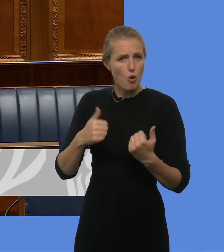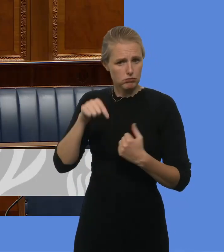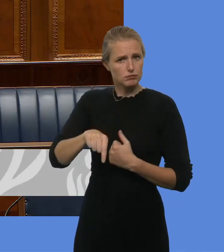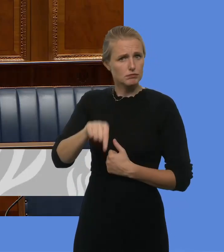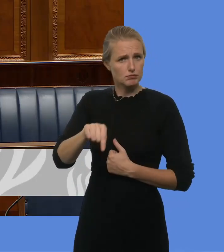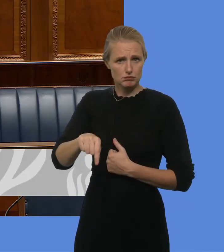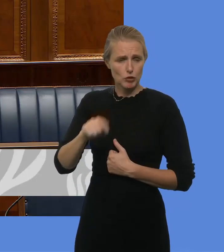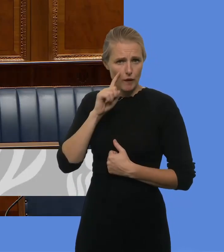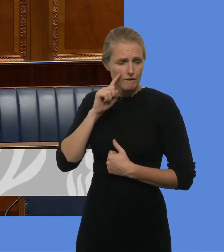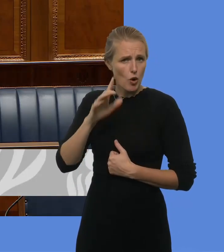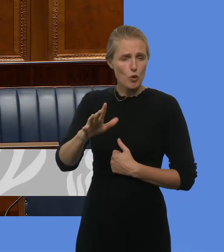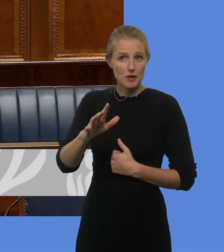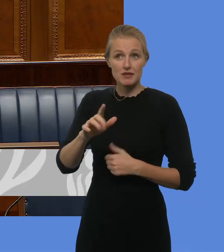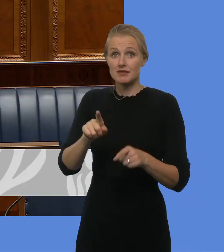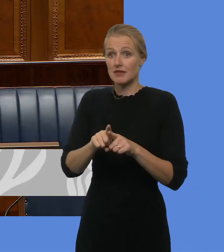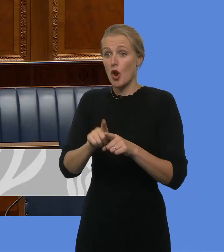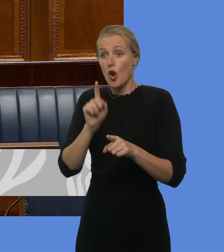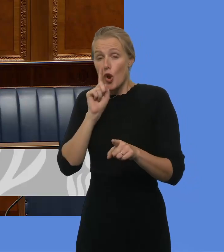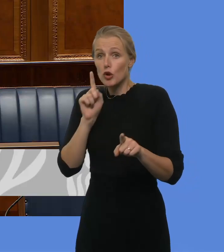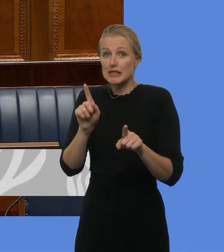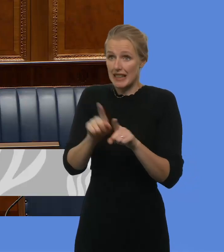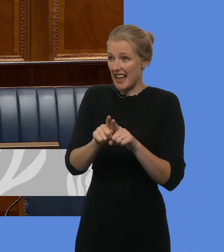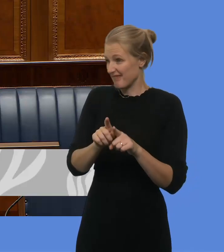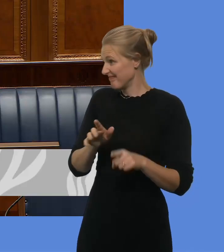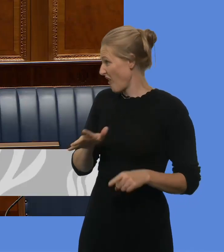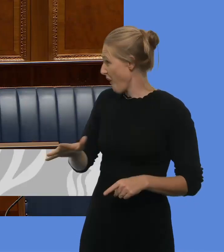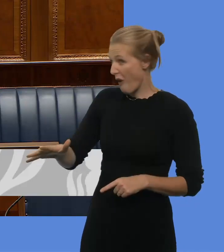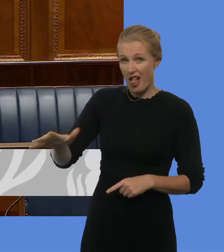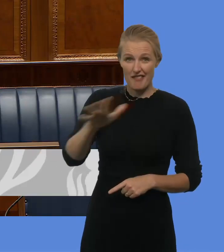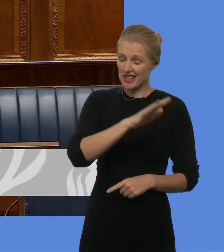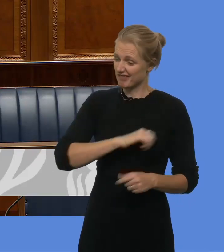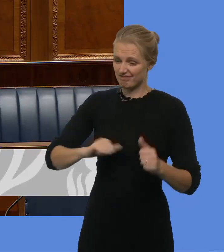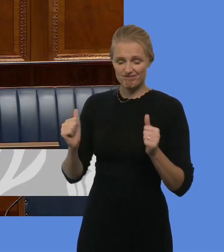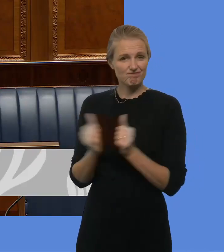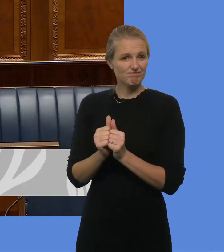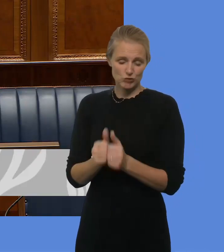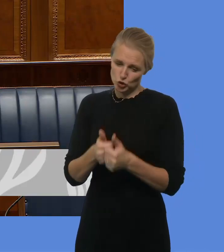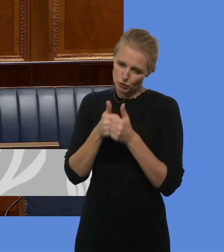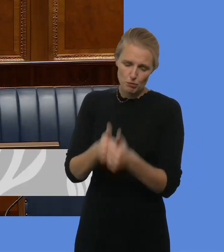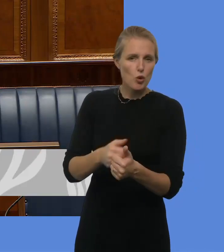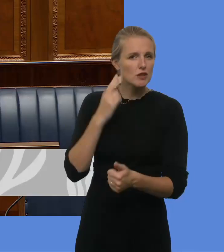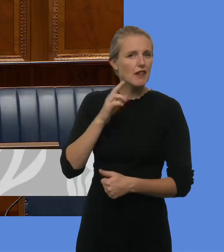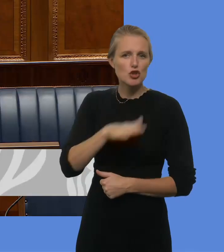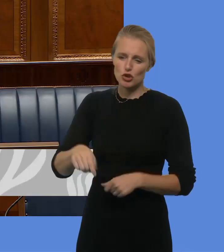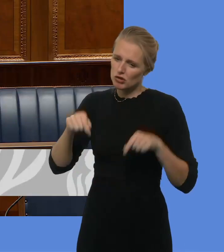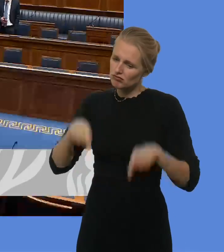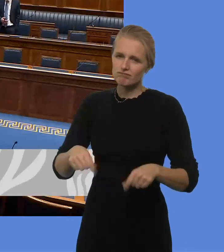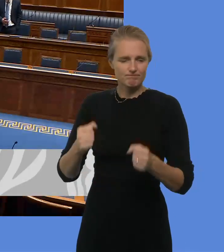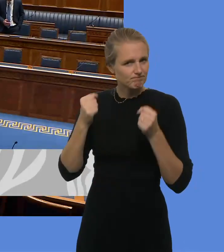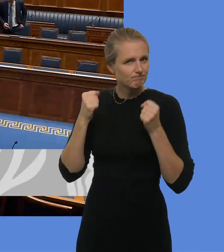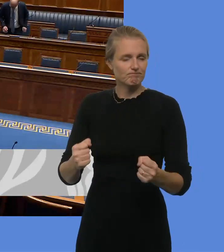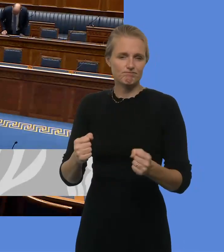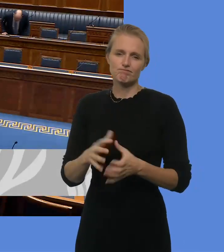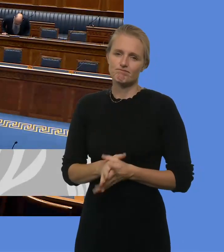Speaker, and it would seem that we are wholly united in our support in this chamber for deaf children and their families. Thank